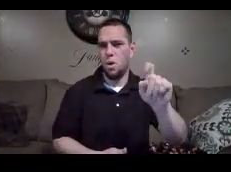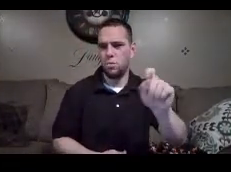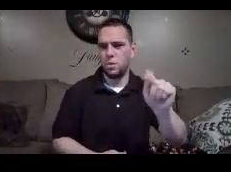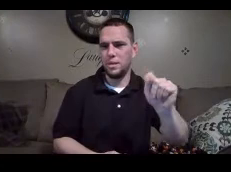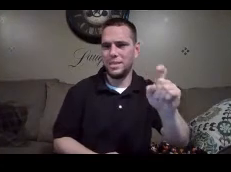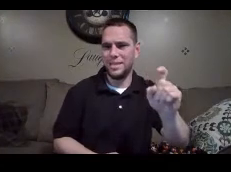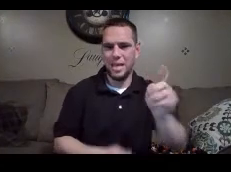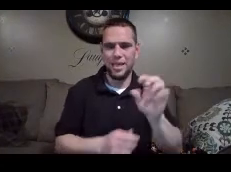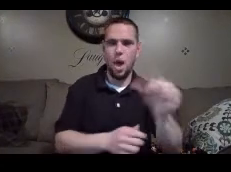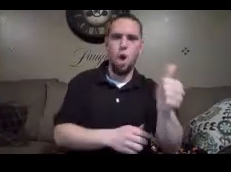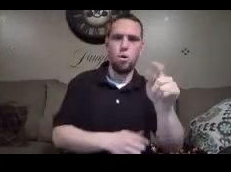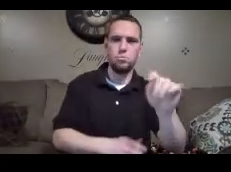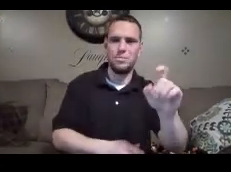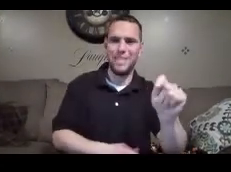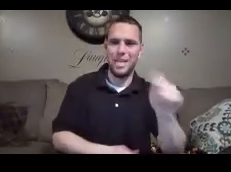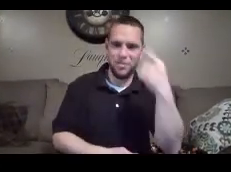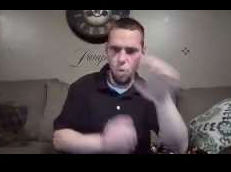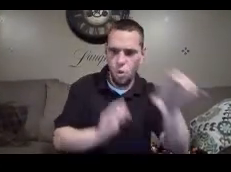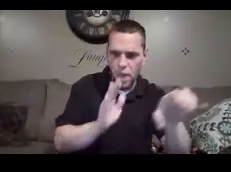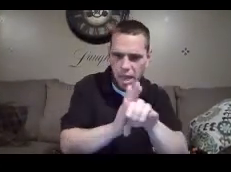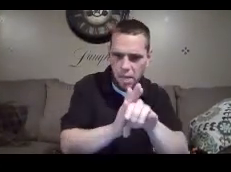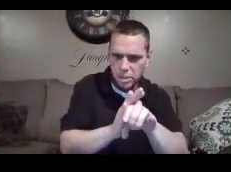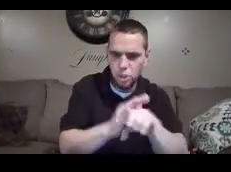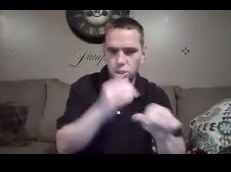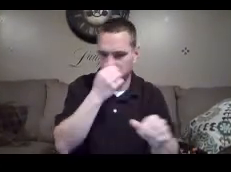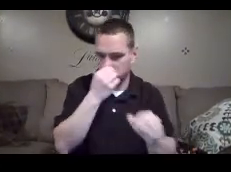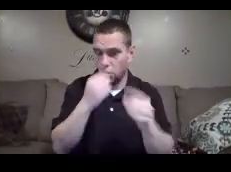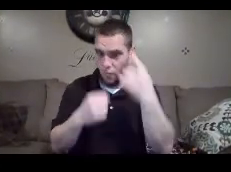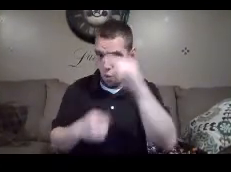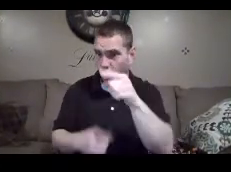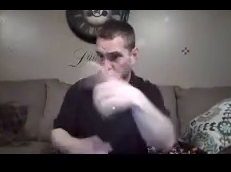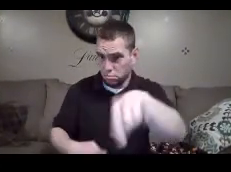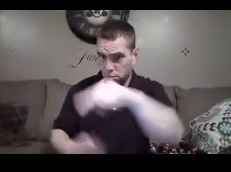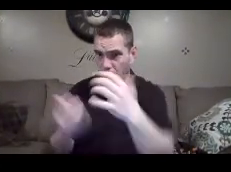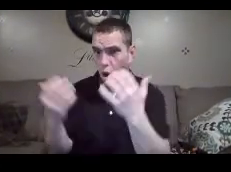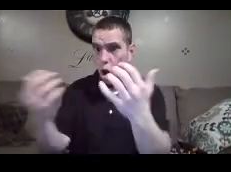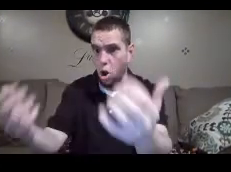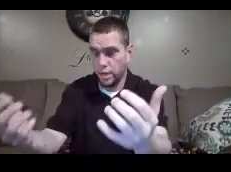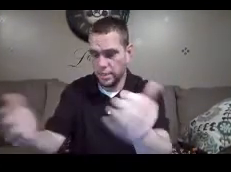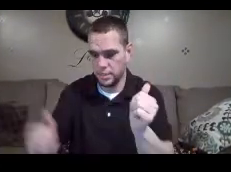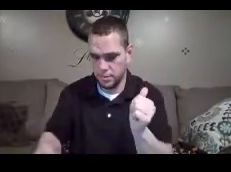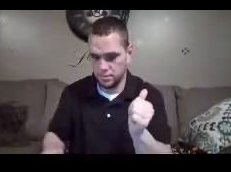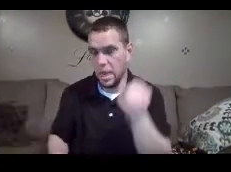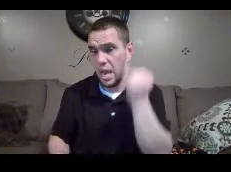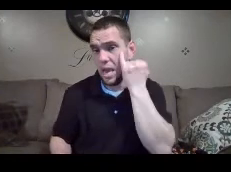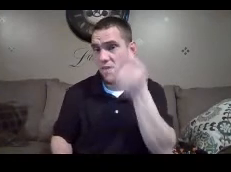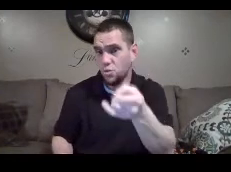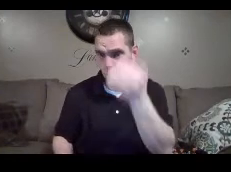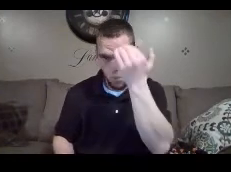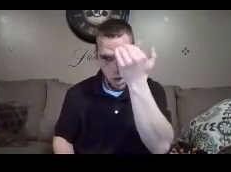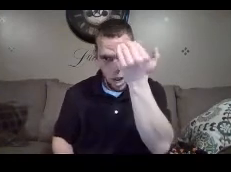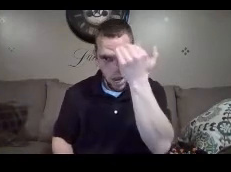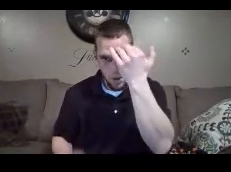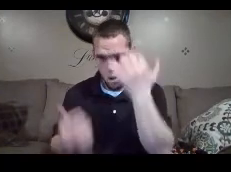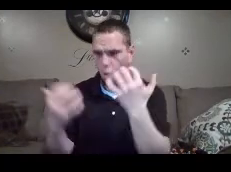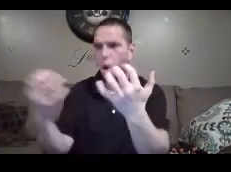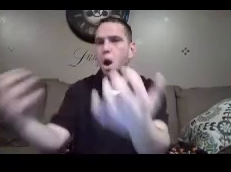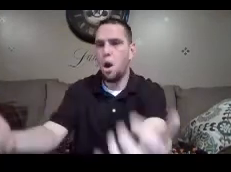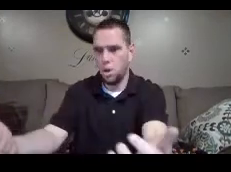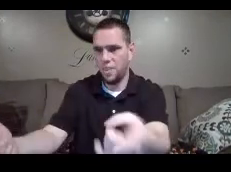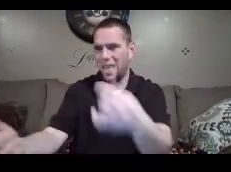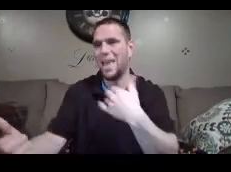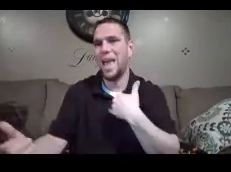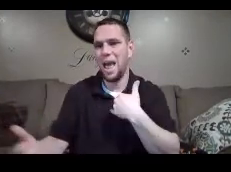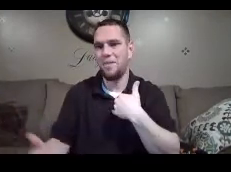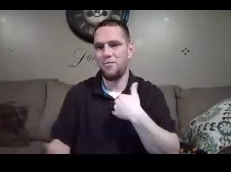And also, in terms of the audience related to this question here, if your audience has technical knowledge